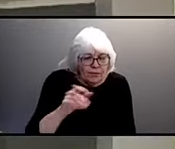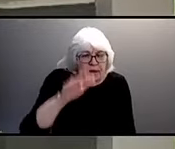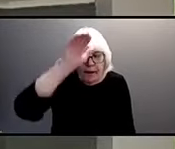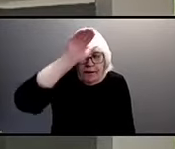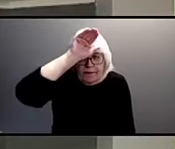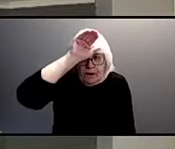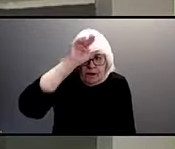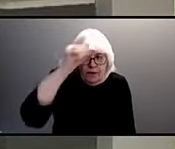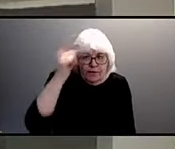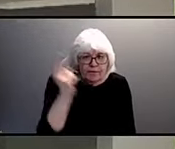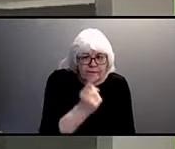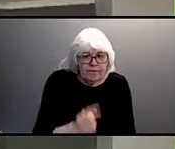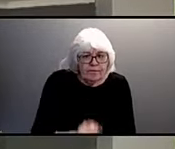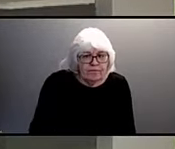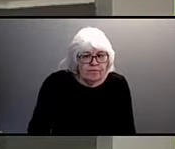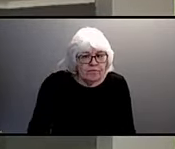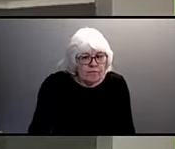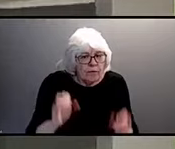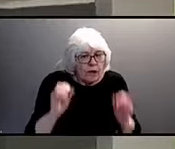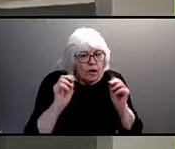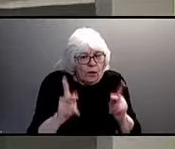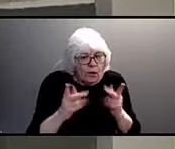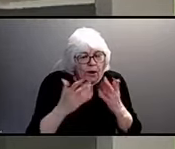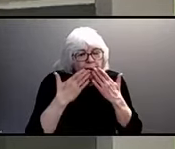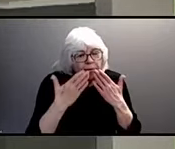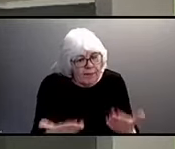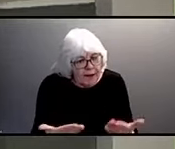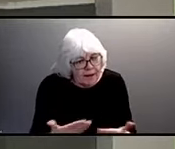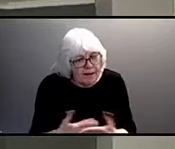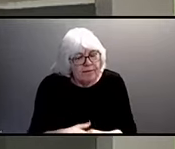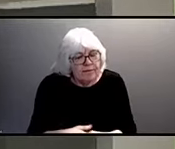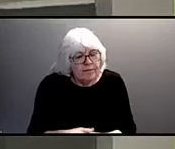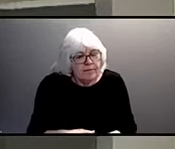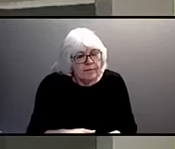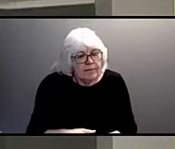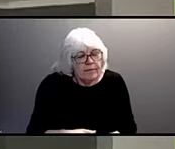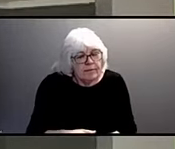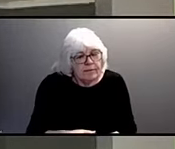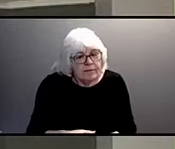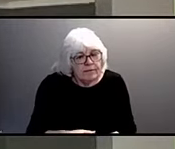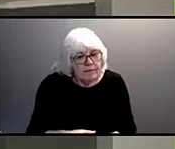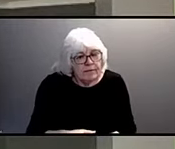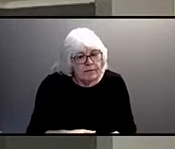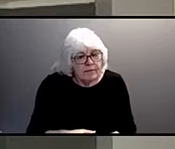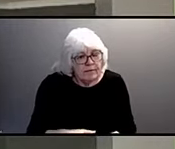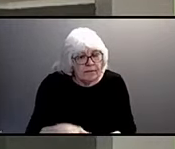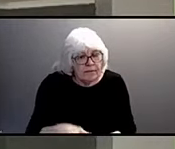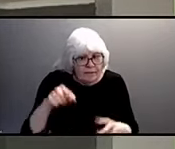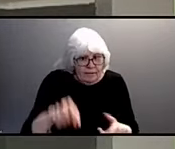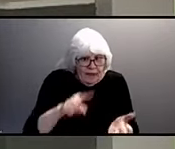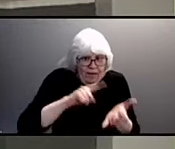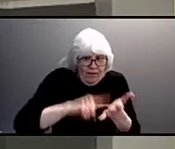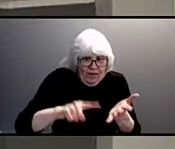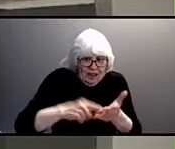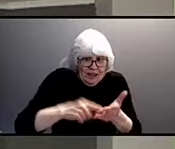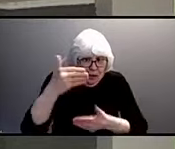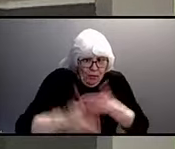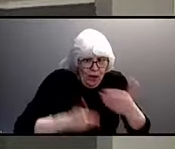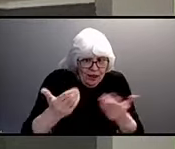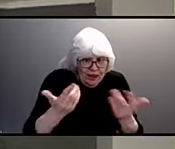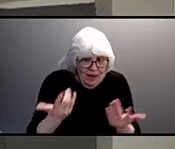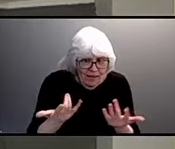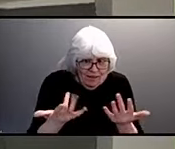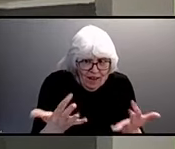Thank you. So just to help explain the investigation process, when the fire service is called into